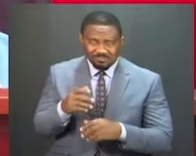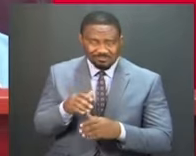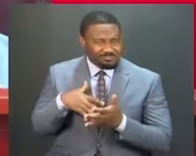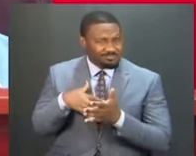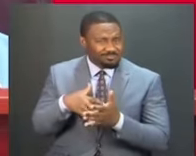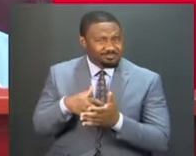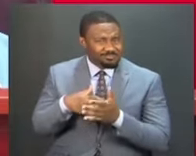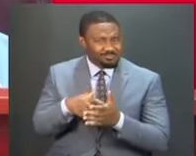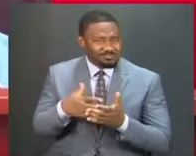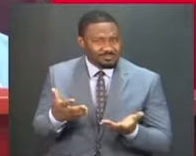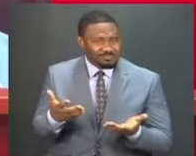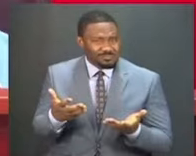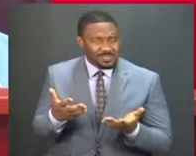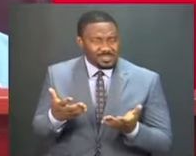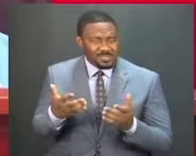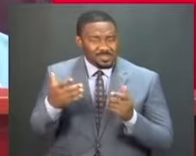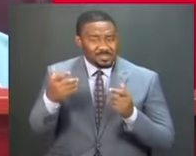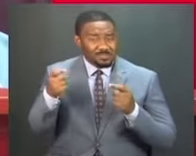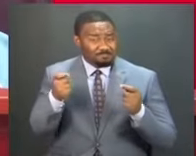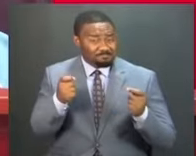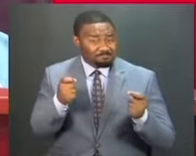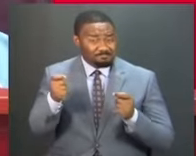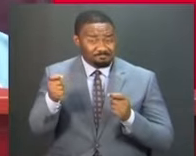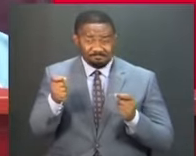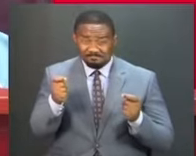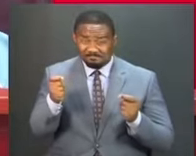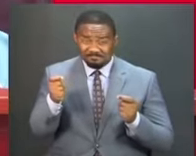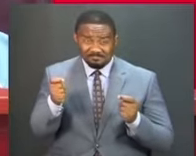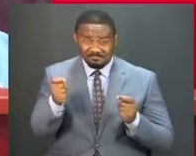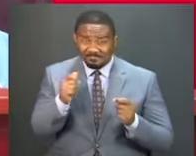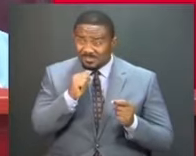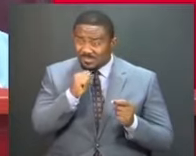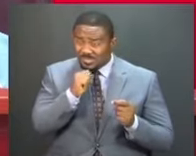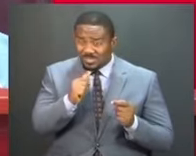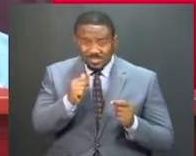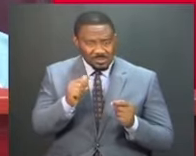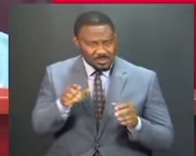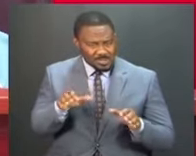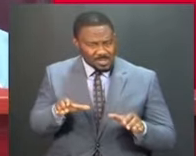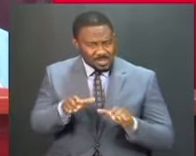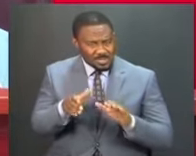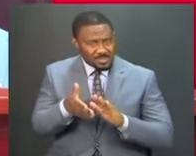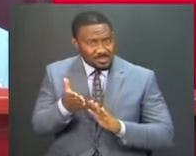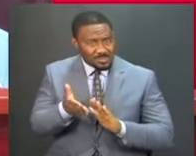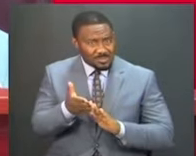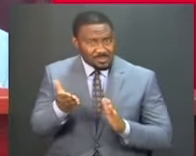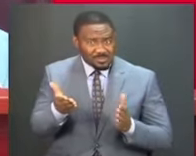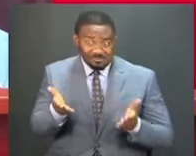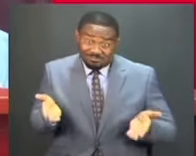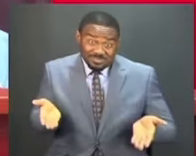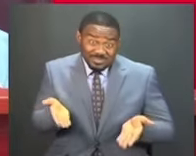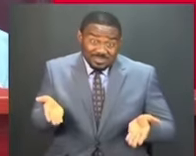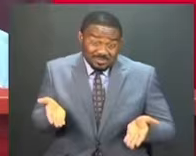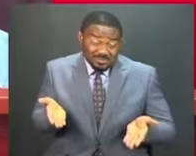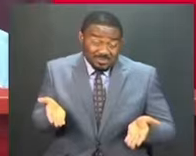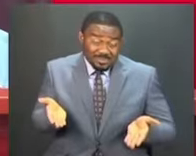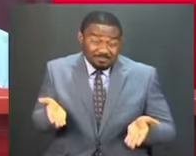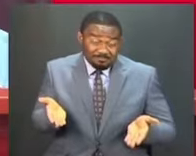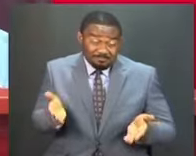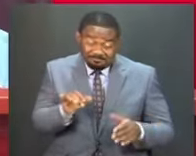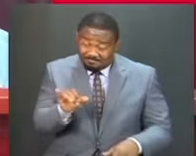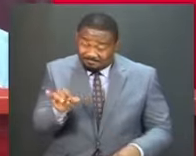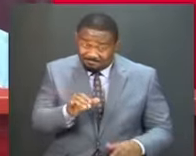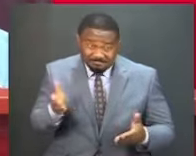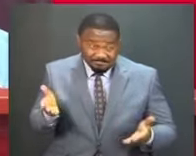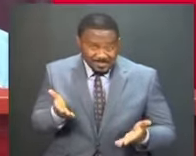Bureaucracy is still weak. The administration is not that responsive. And the same applies to Parliament. We are also not